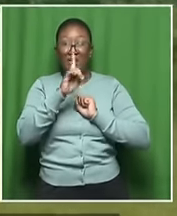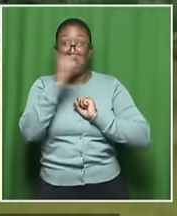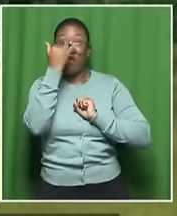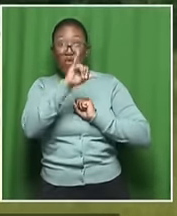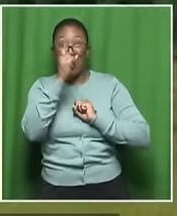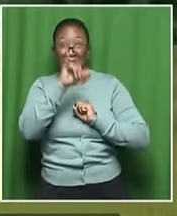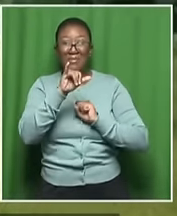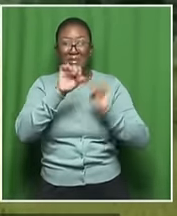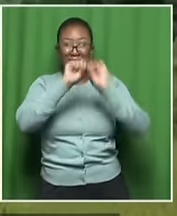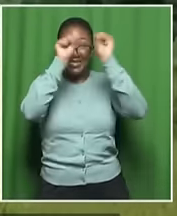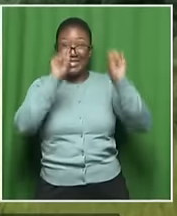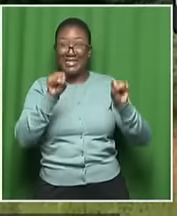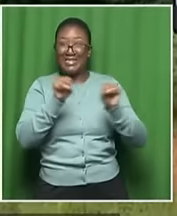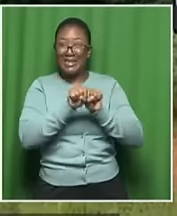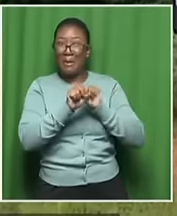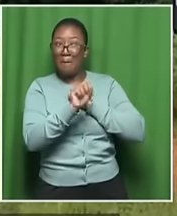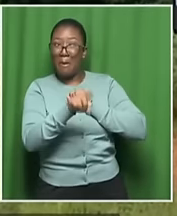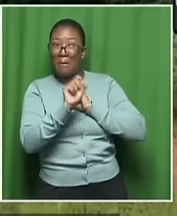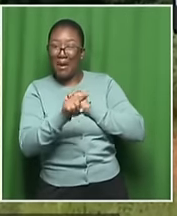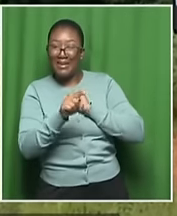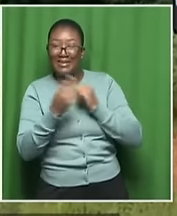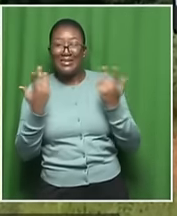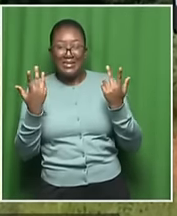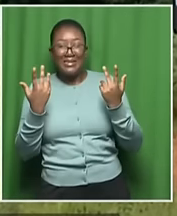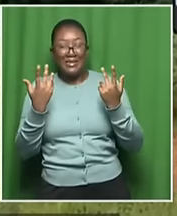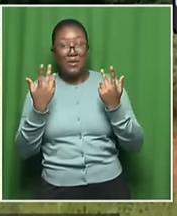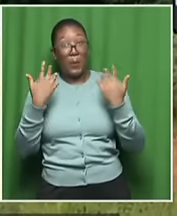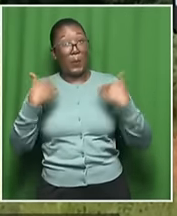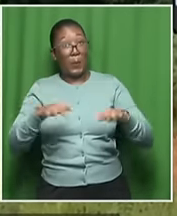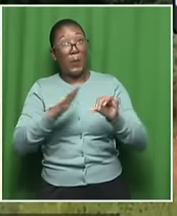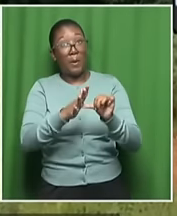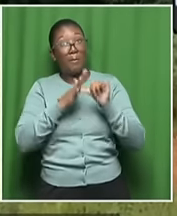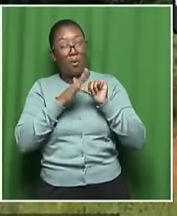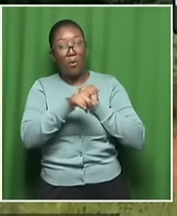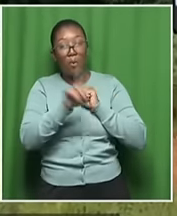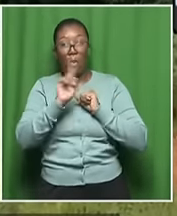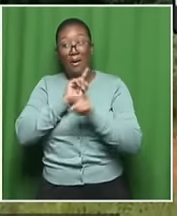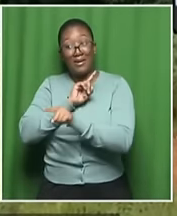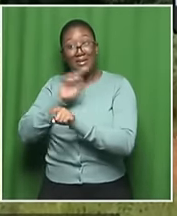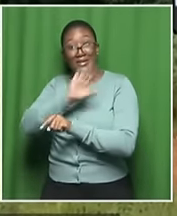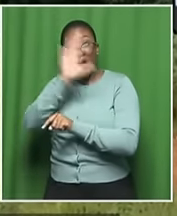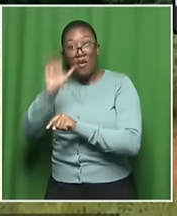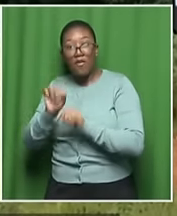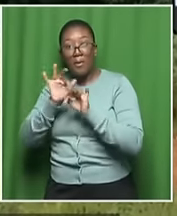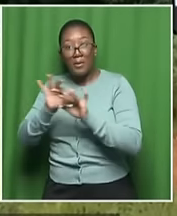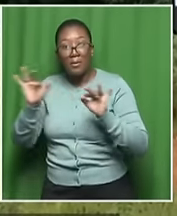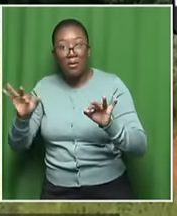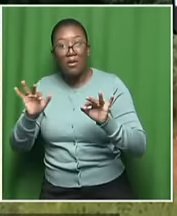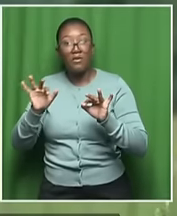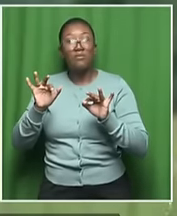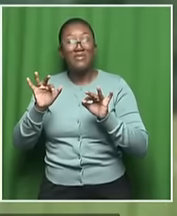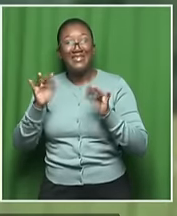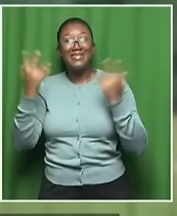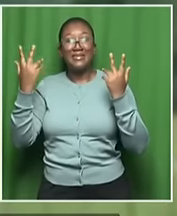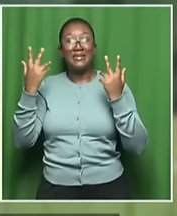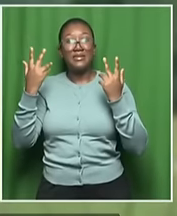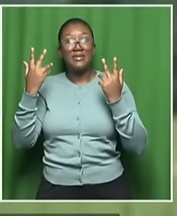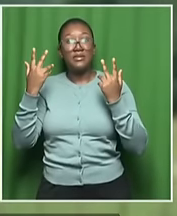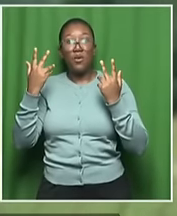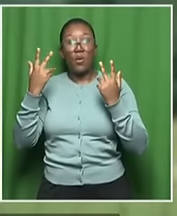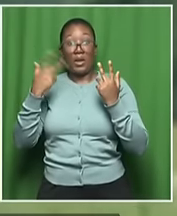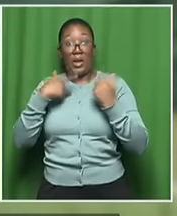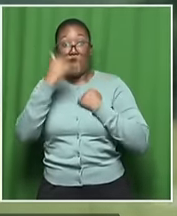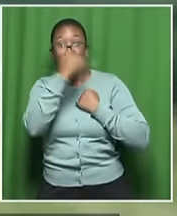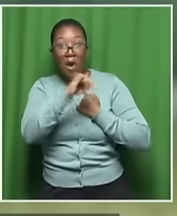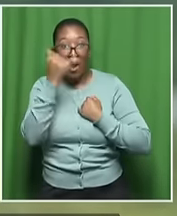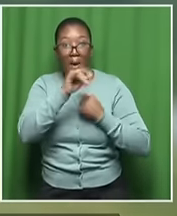system. I use that for an example because I say the problem in South Africa is impunity. People are just getting away,